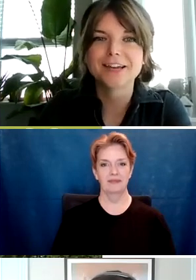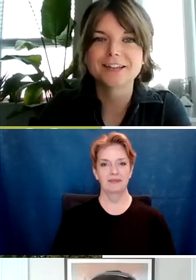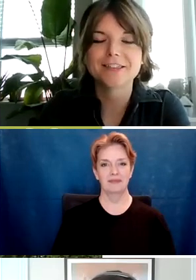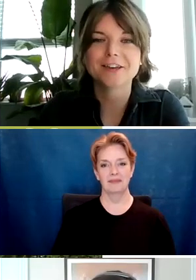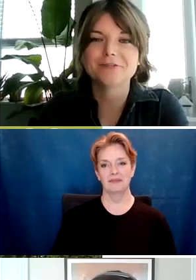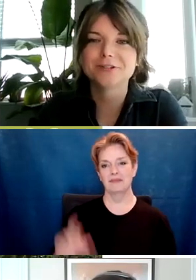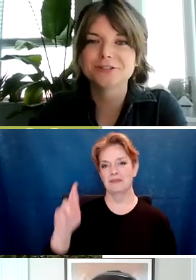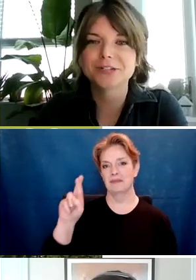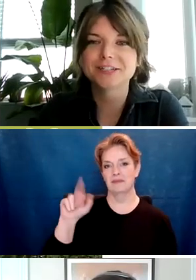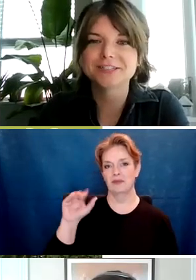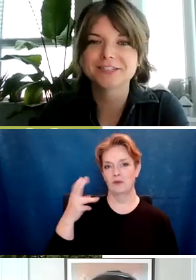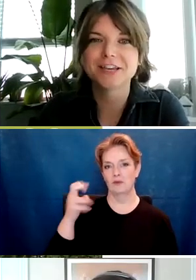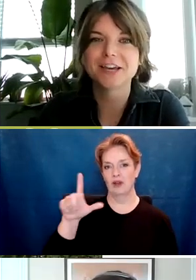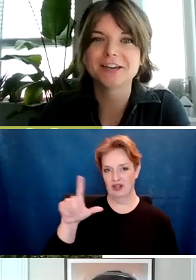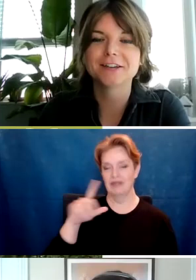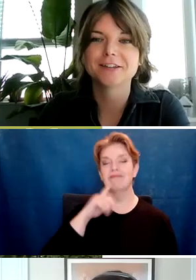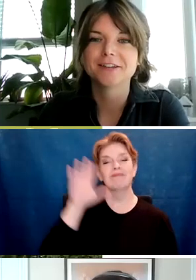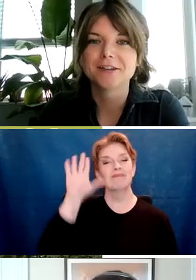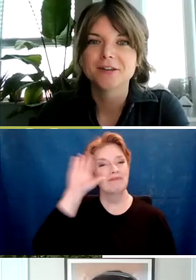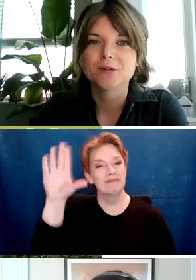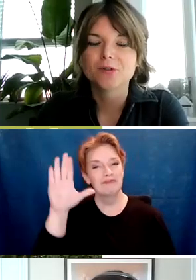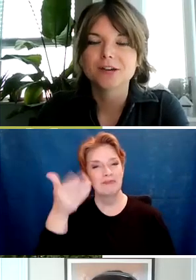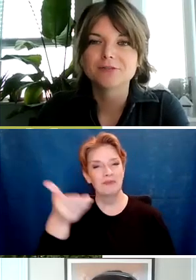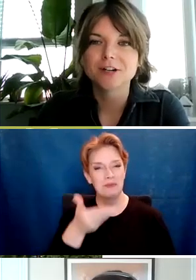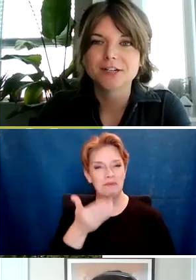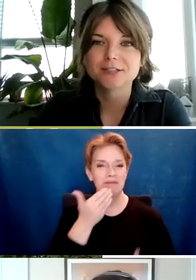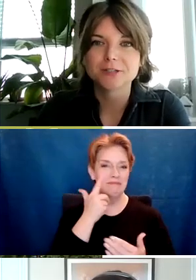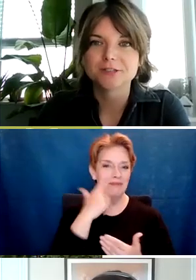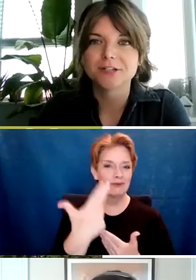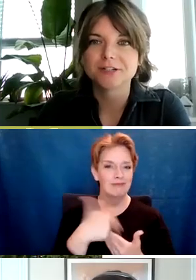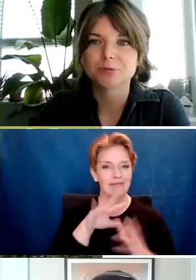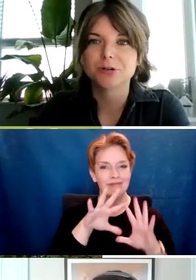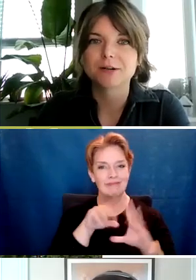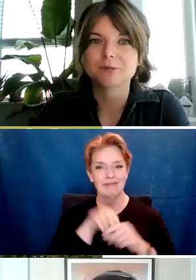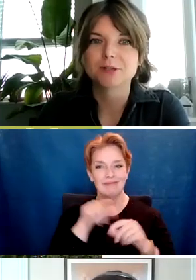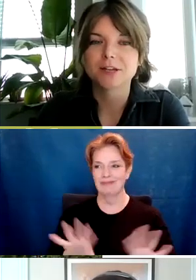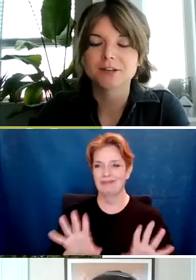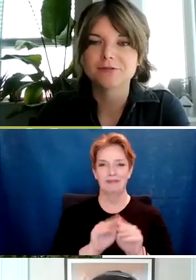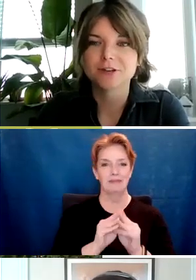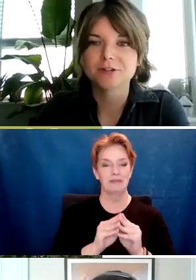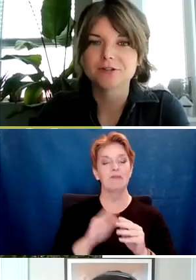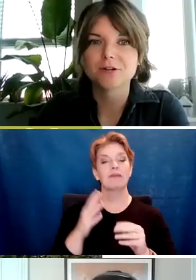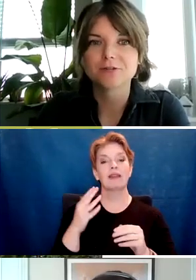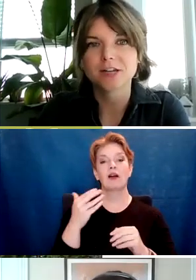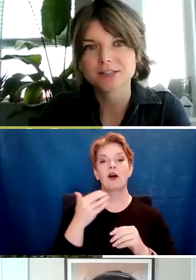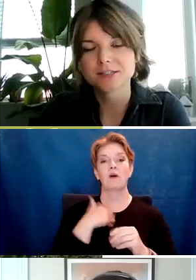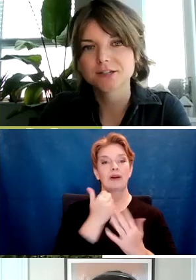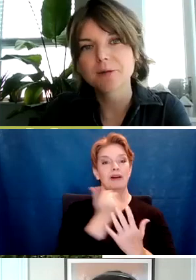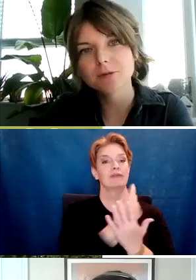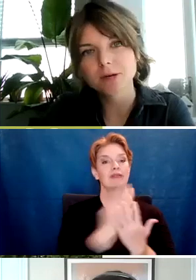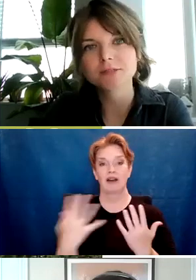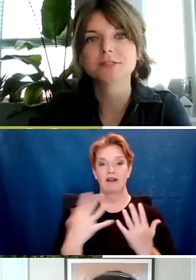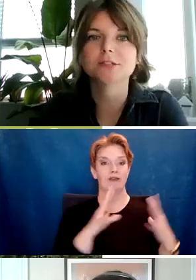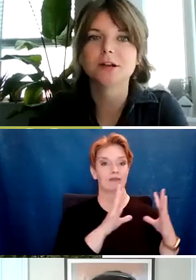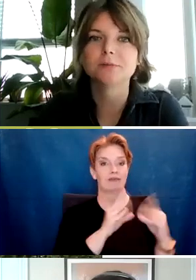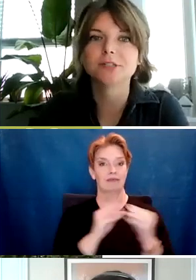Hello, and thank you for joining us today. We have a very special series of programs planned for you over the next